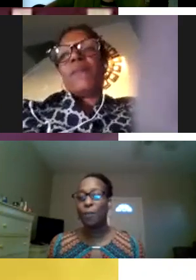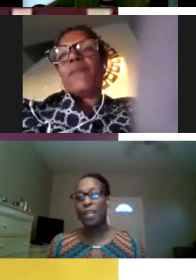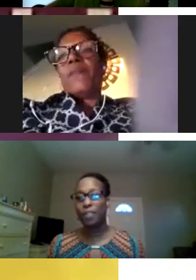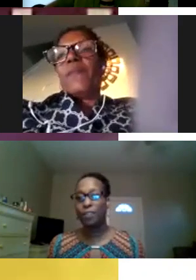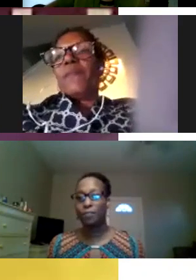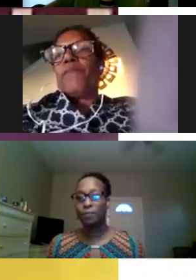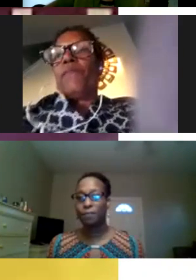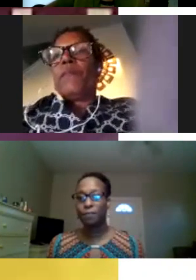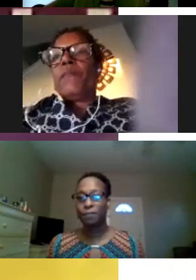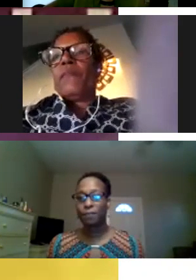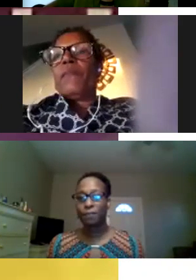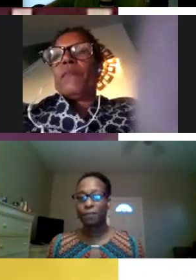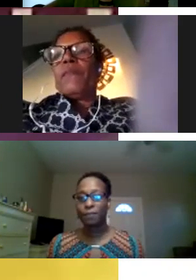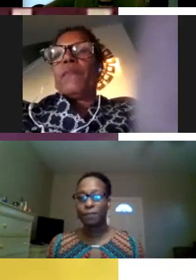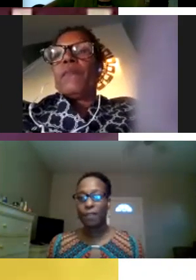doctor when we need to,